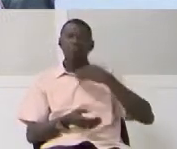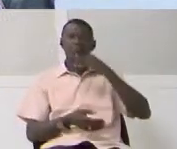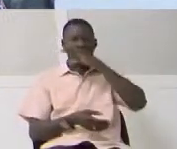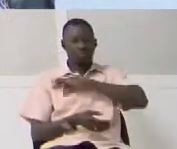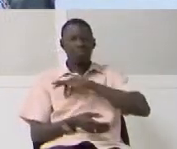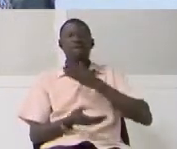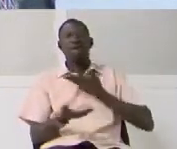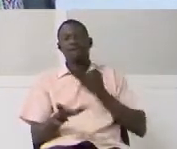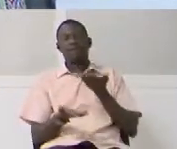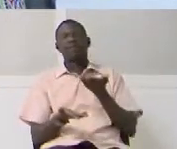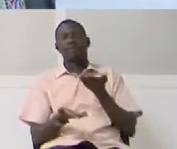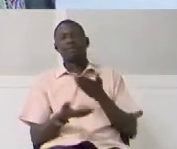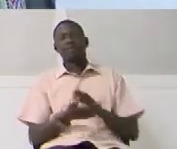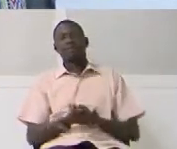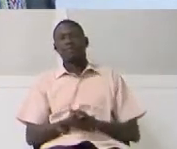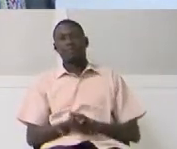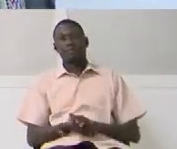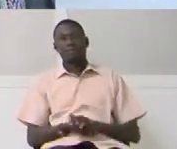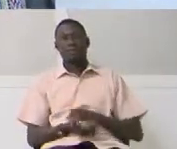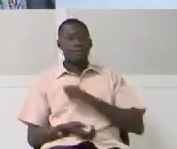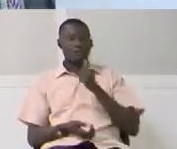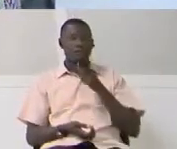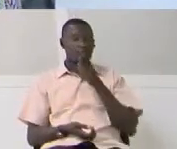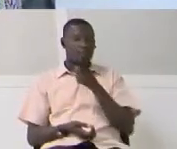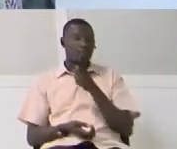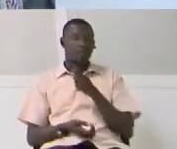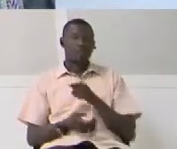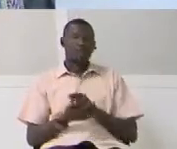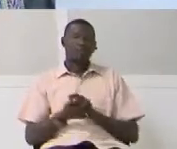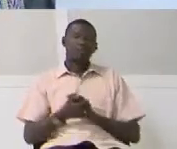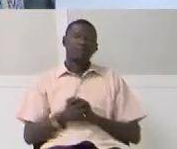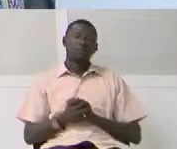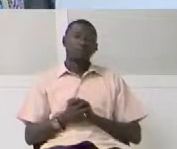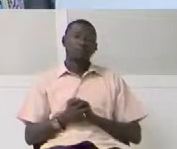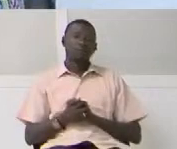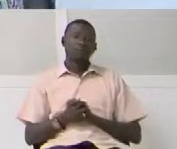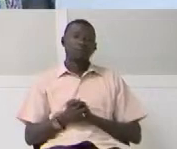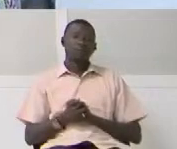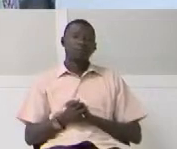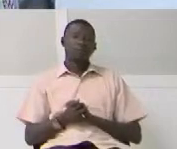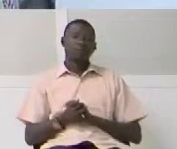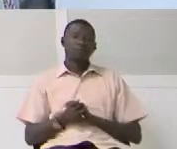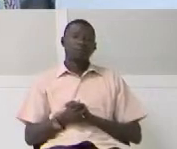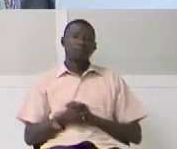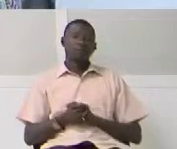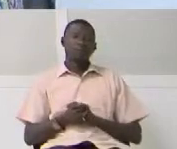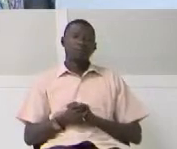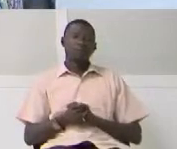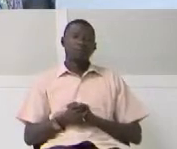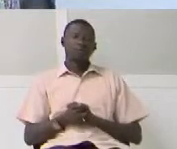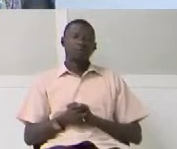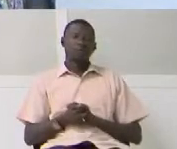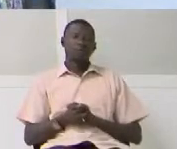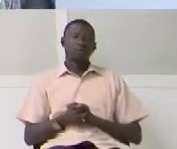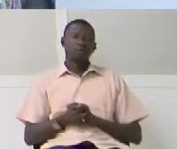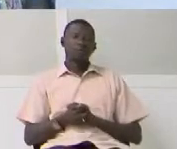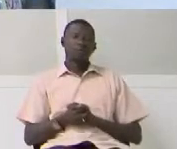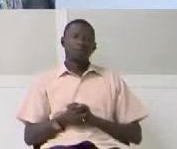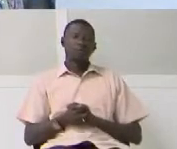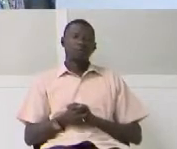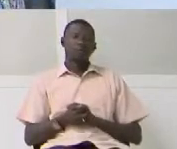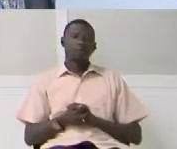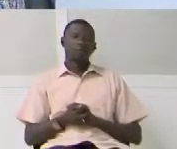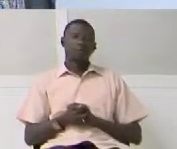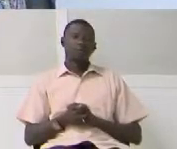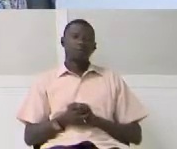themselves. To lolu and that tru dox moy mo moto yi ma ran jaay diko jende ji Belgium diko